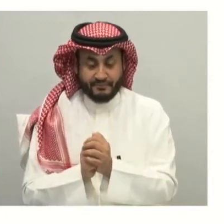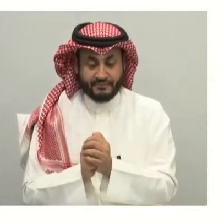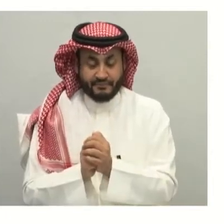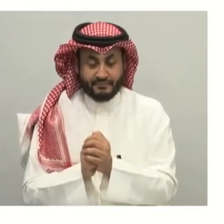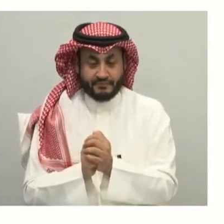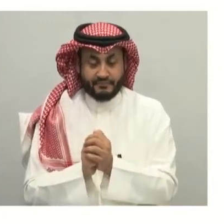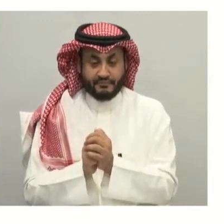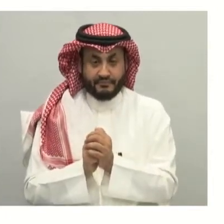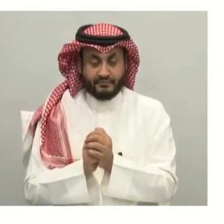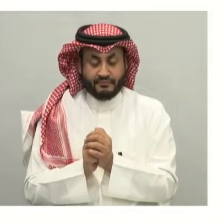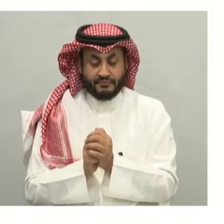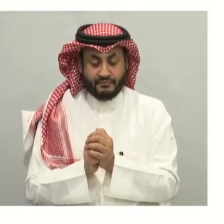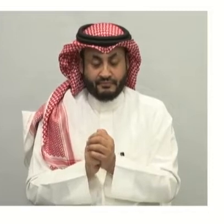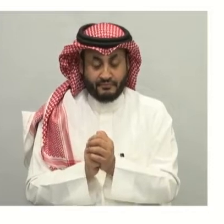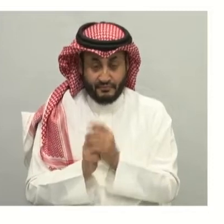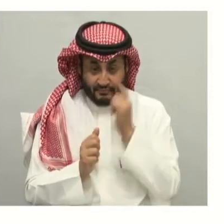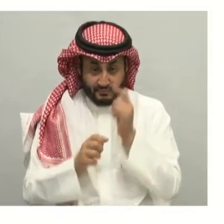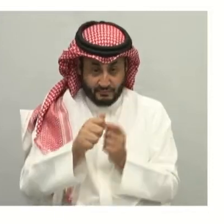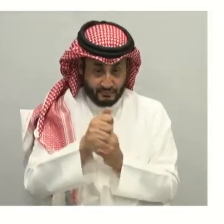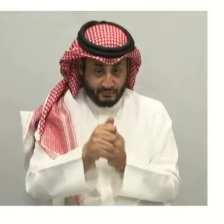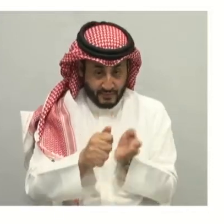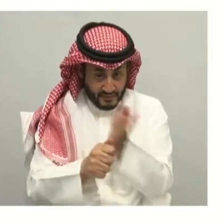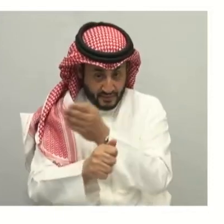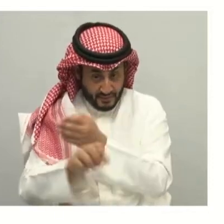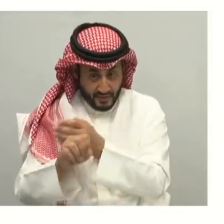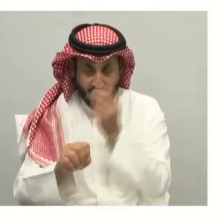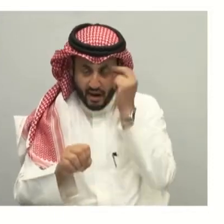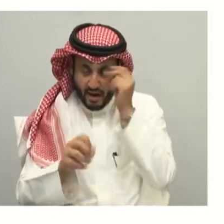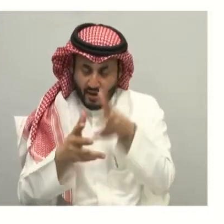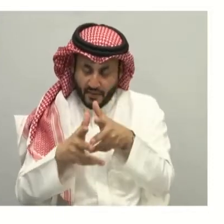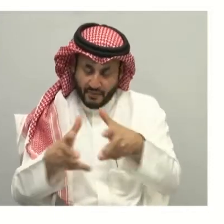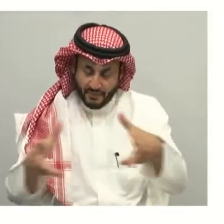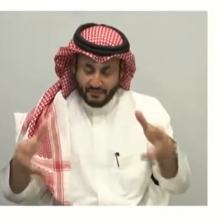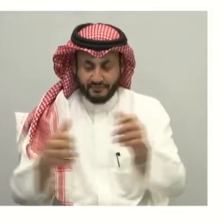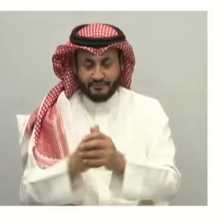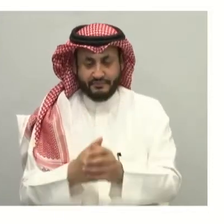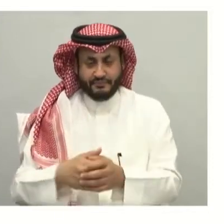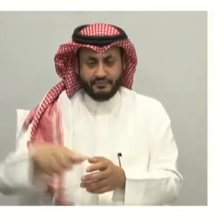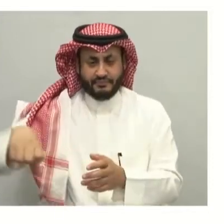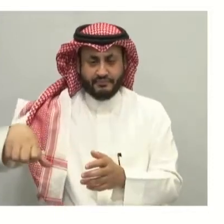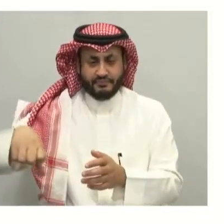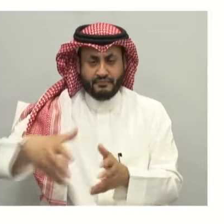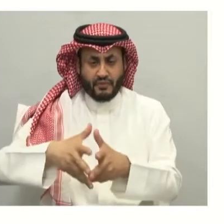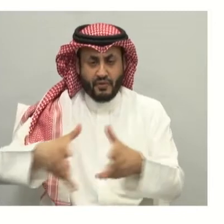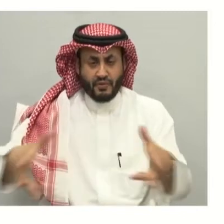A and the letter E. Here, make the A sound.